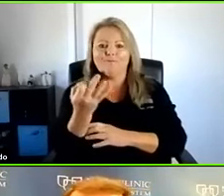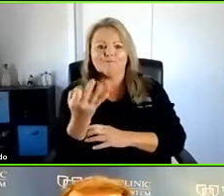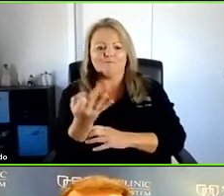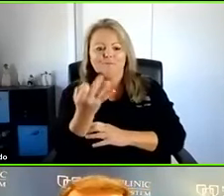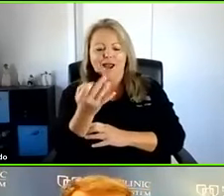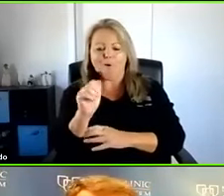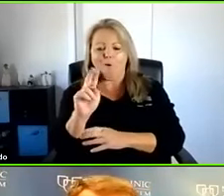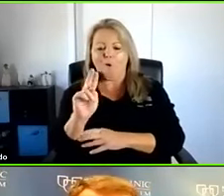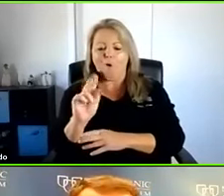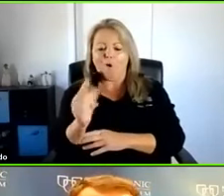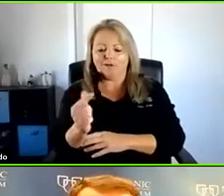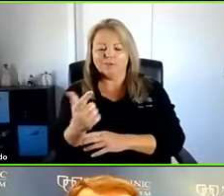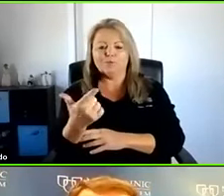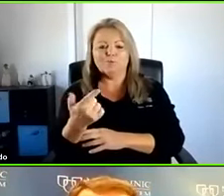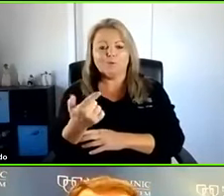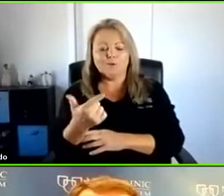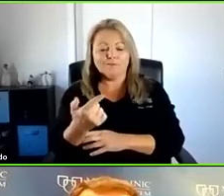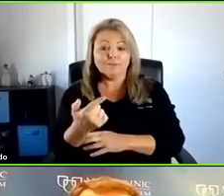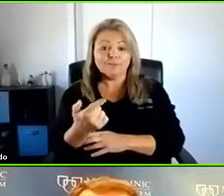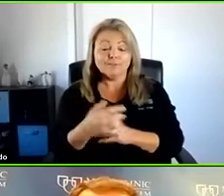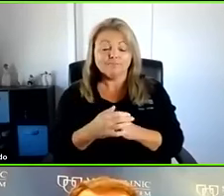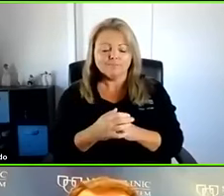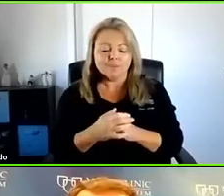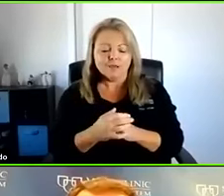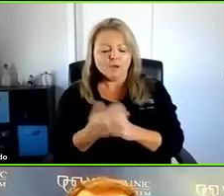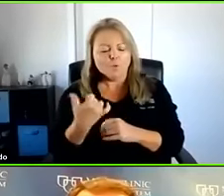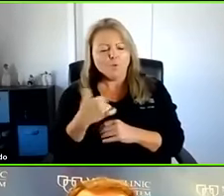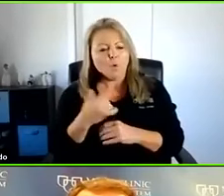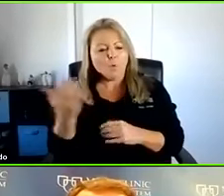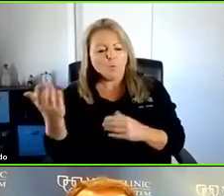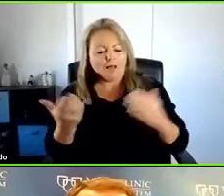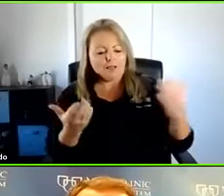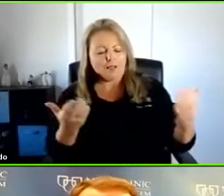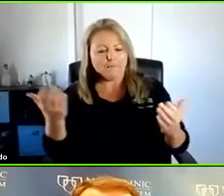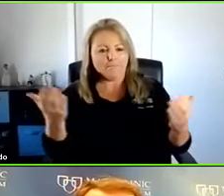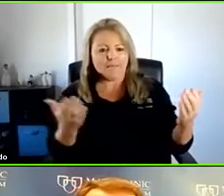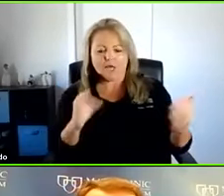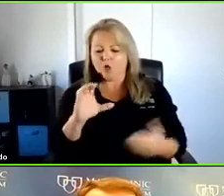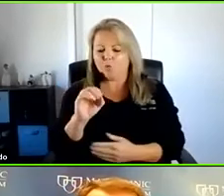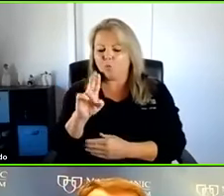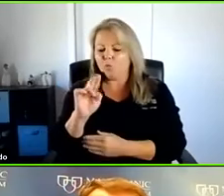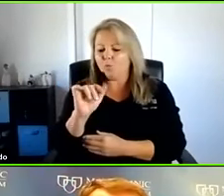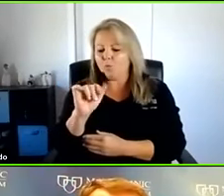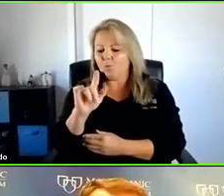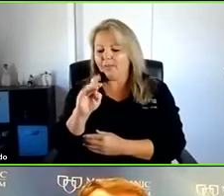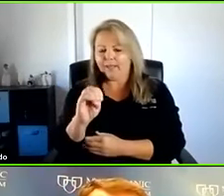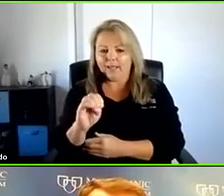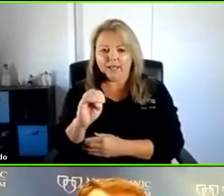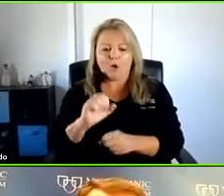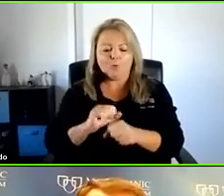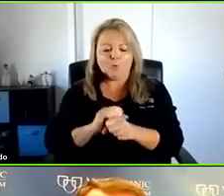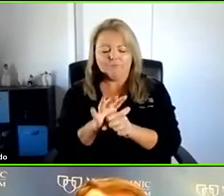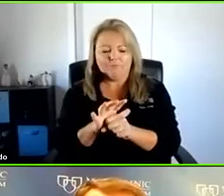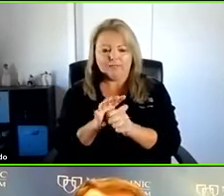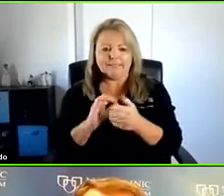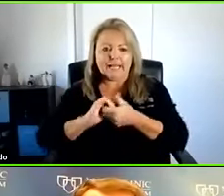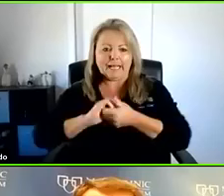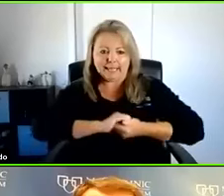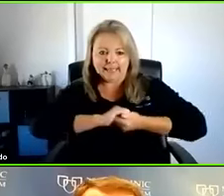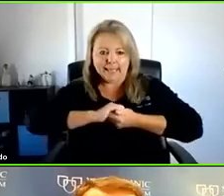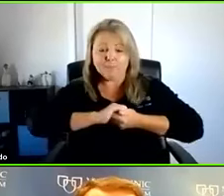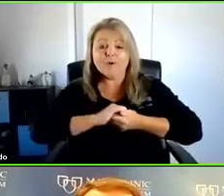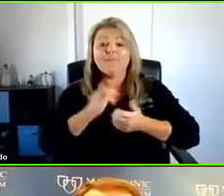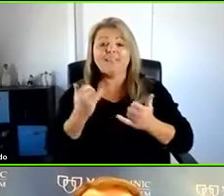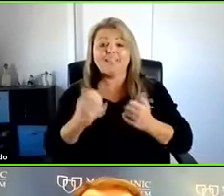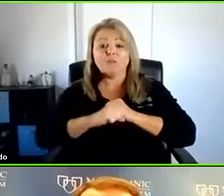Friday, August 21st. We're welcoming the Cooley COVID-19 Collaborative. This is our media briefing to